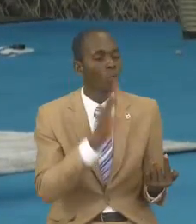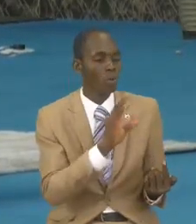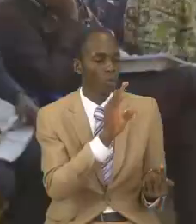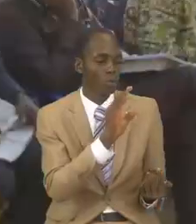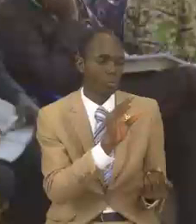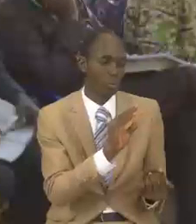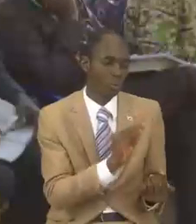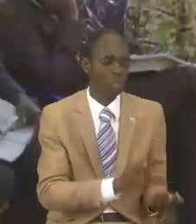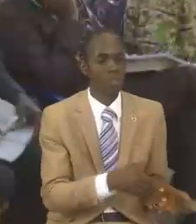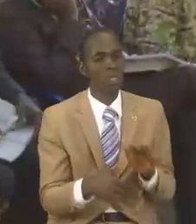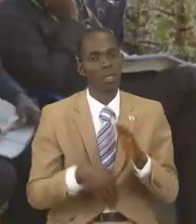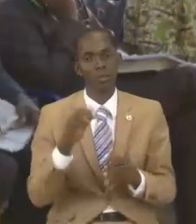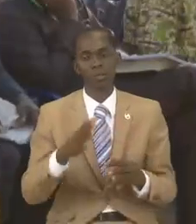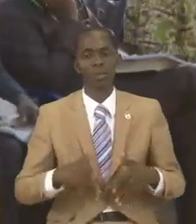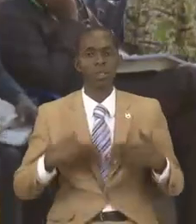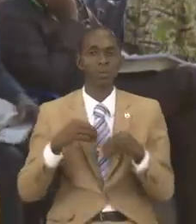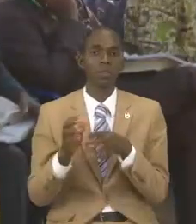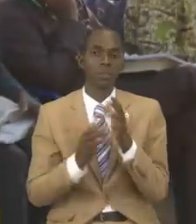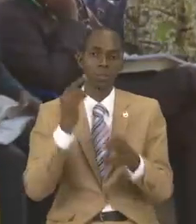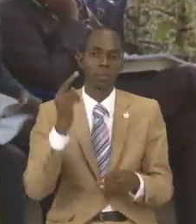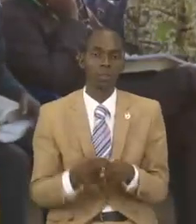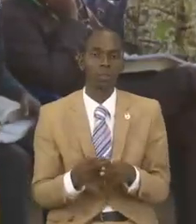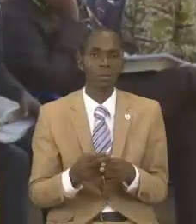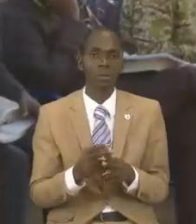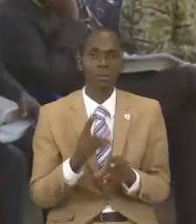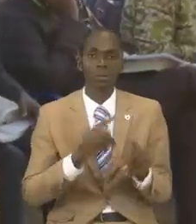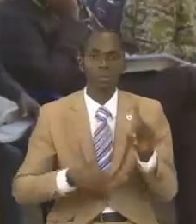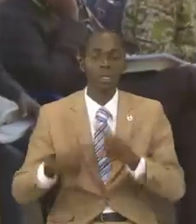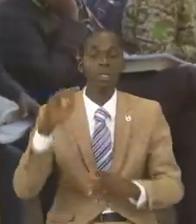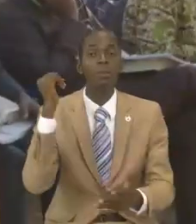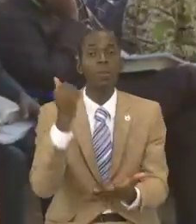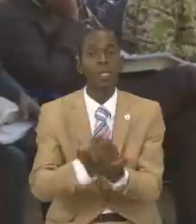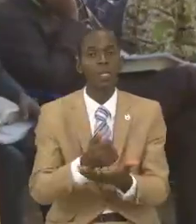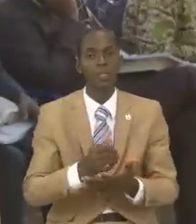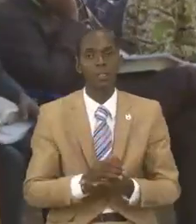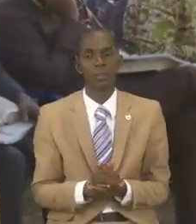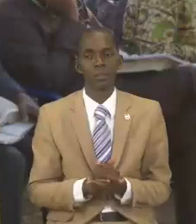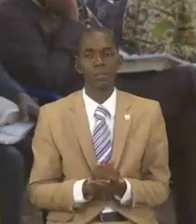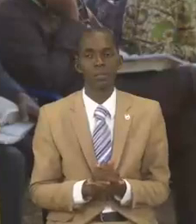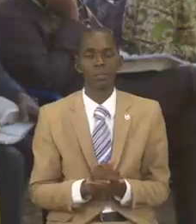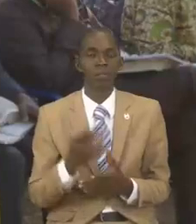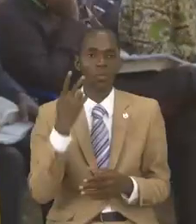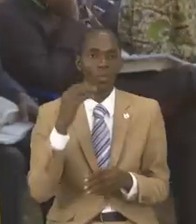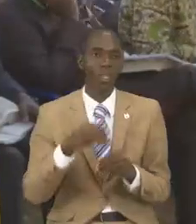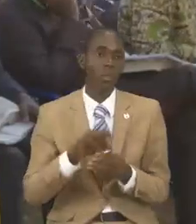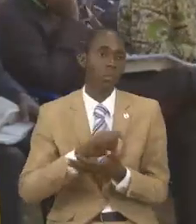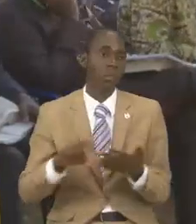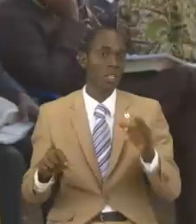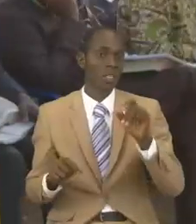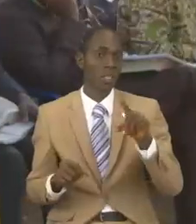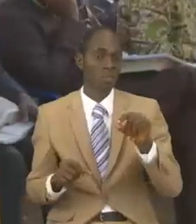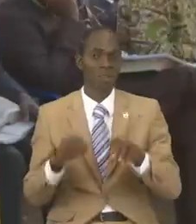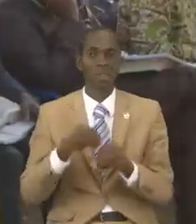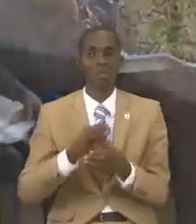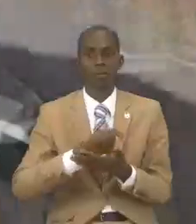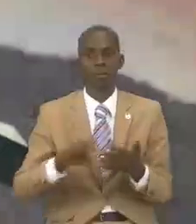out of your life. Amen. Amen. Look at verse 11. In verse